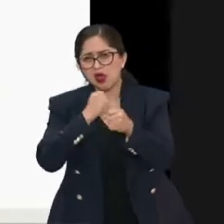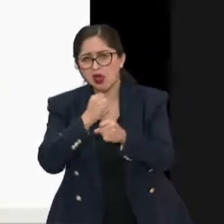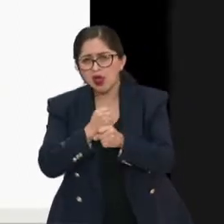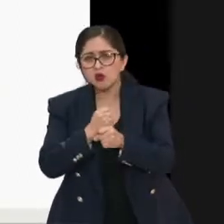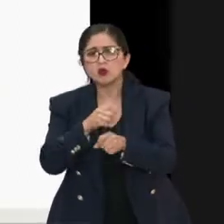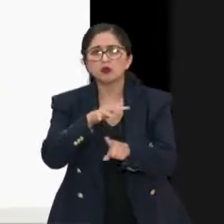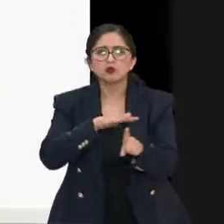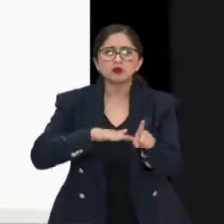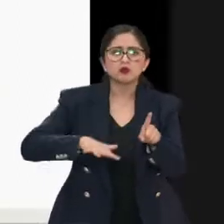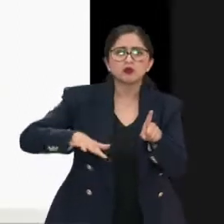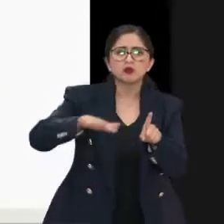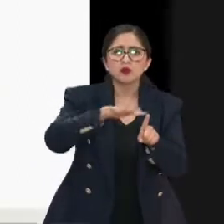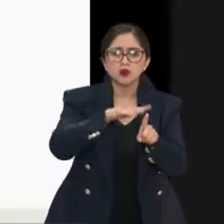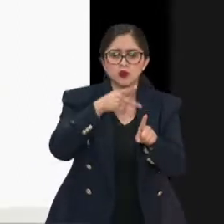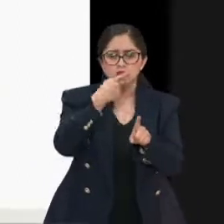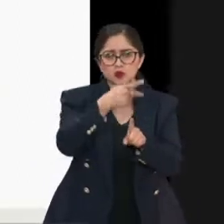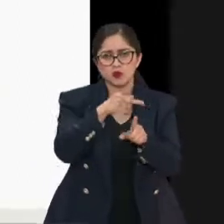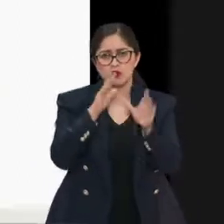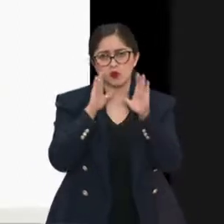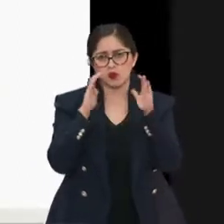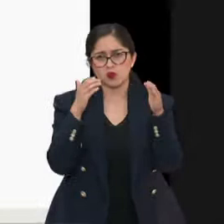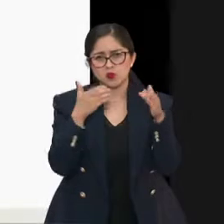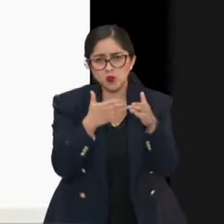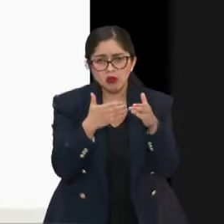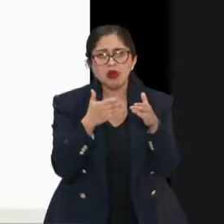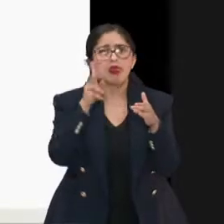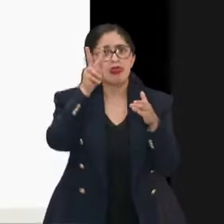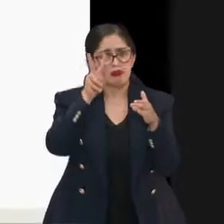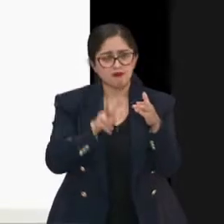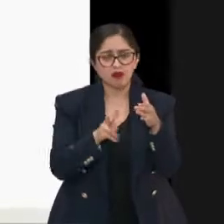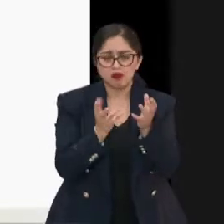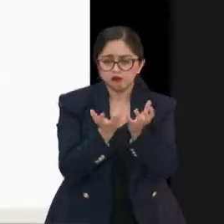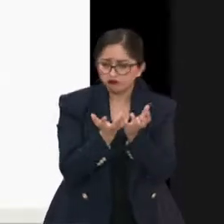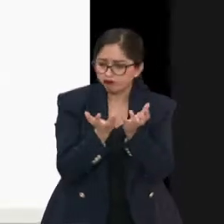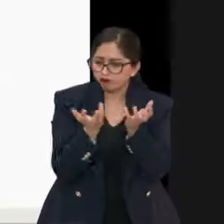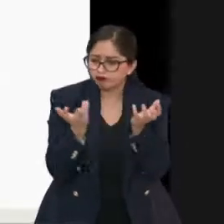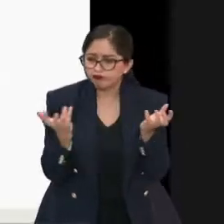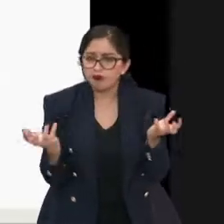years, there has been a long period of